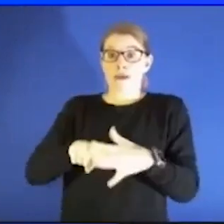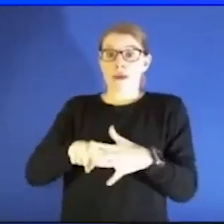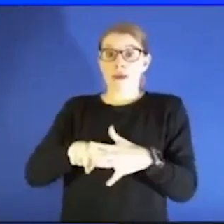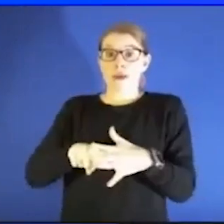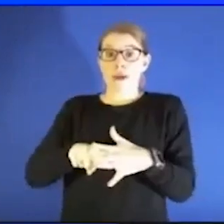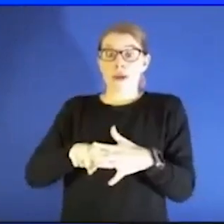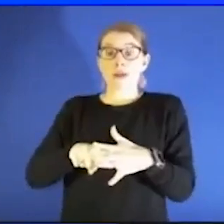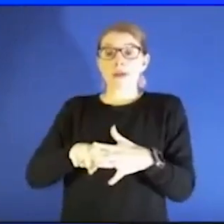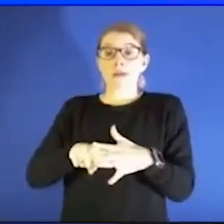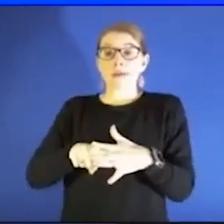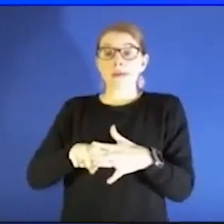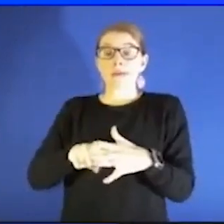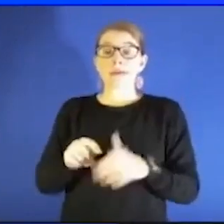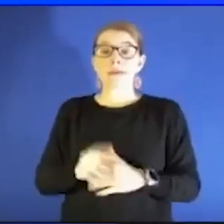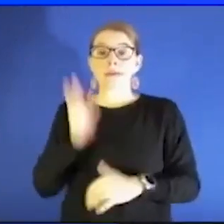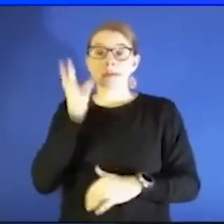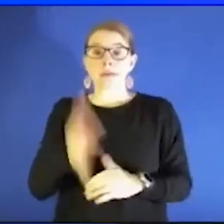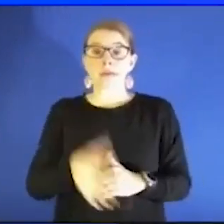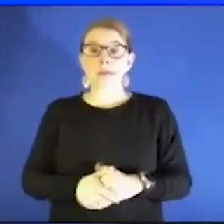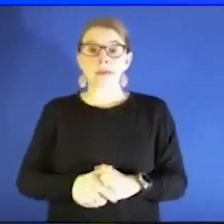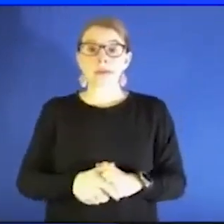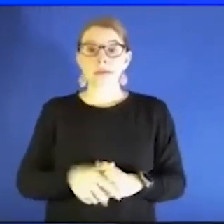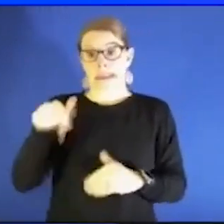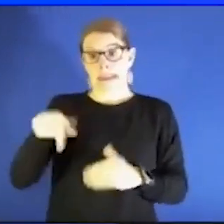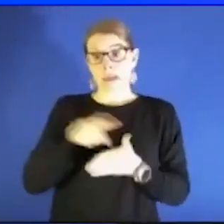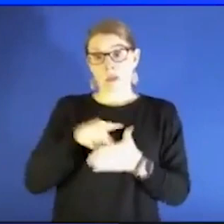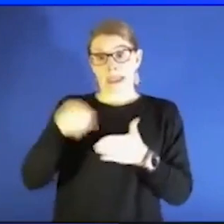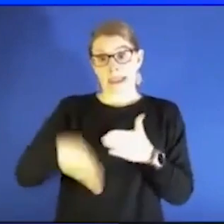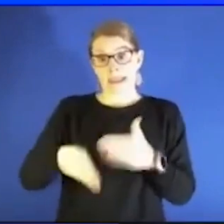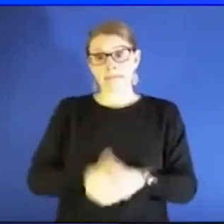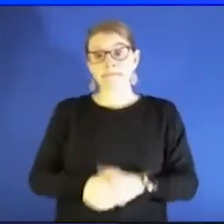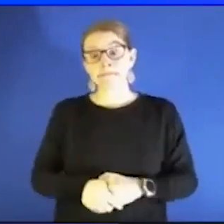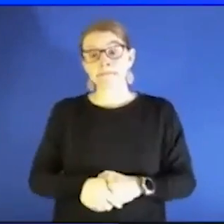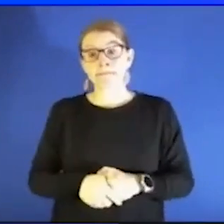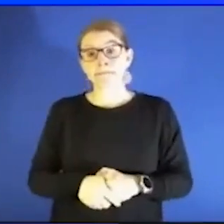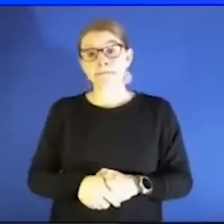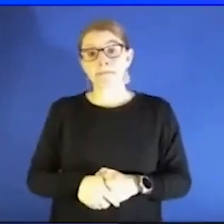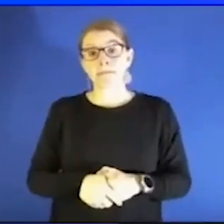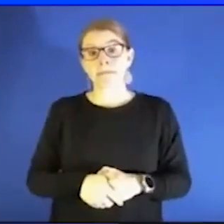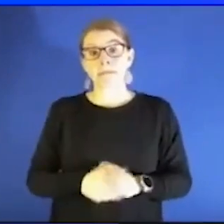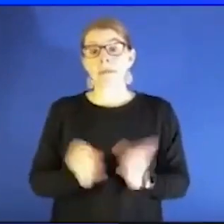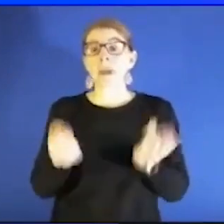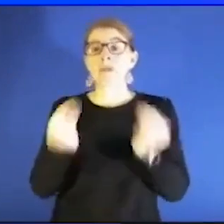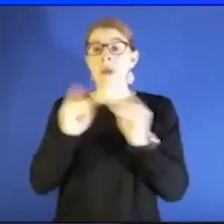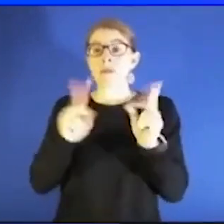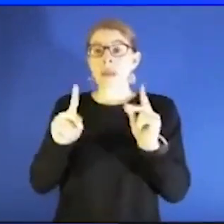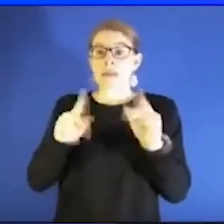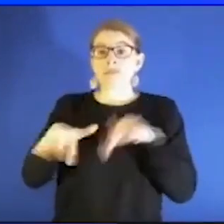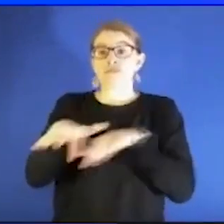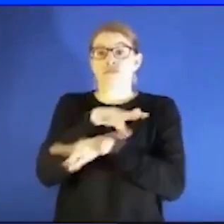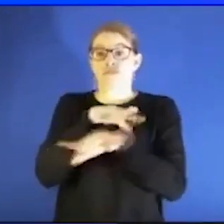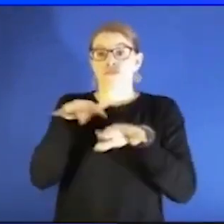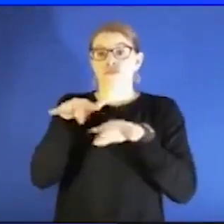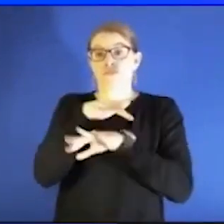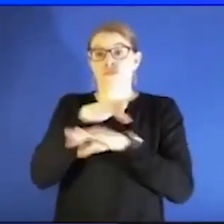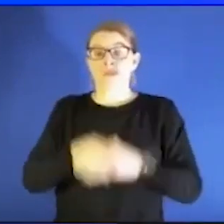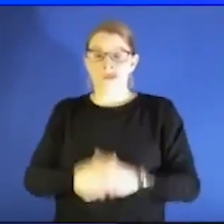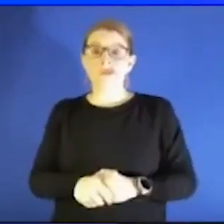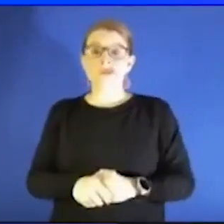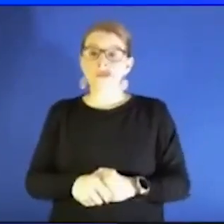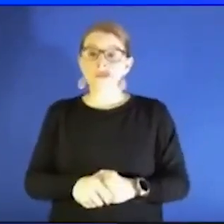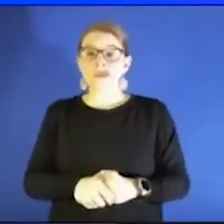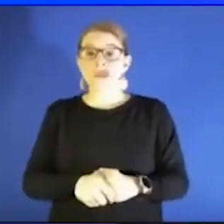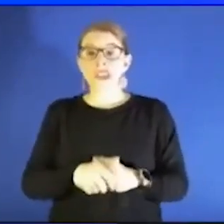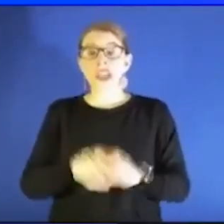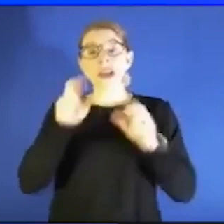session actually this weekend, and so that we have more folks in congregate settings that could spread. So we have a lot